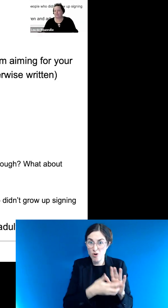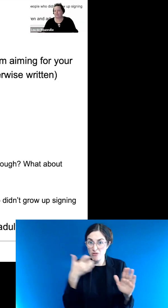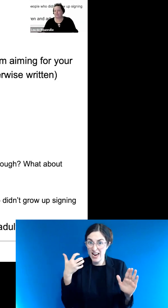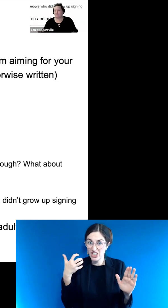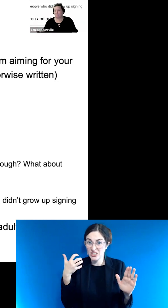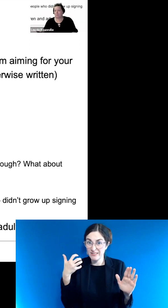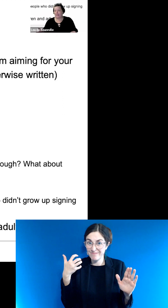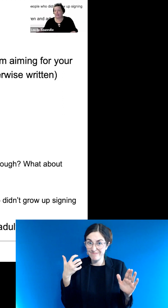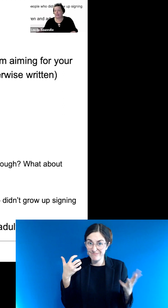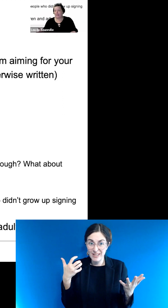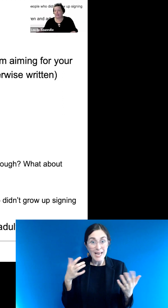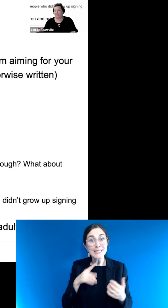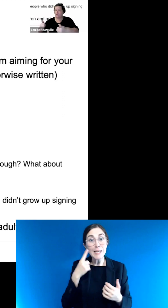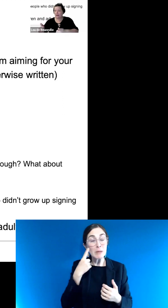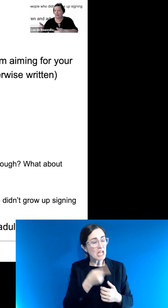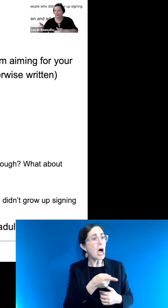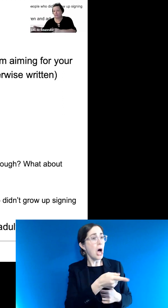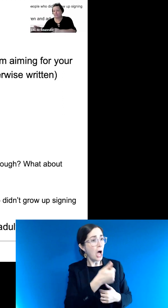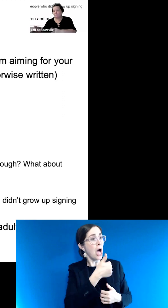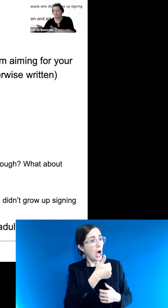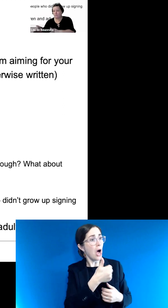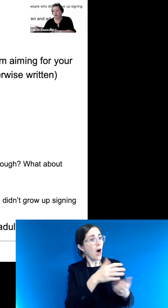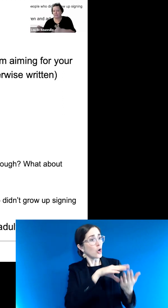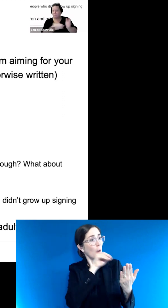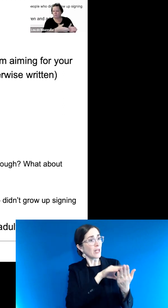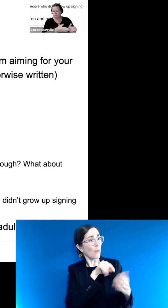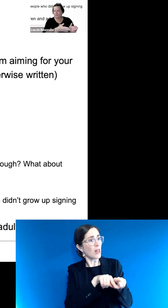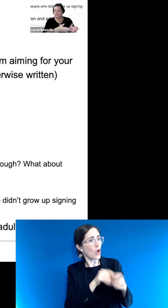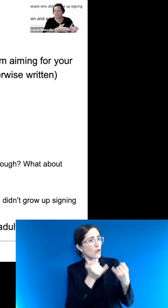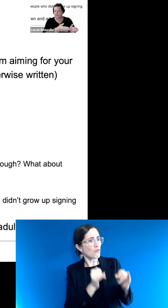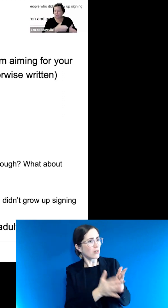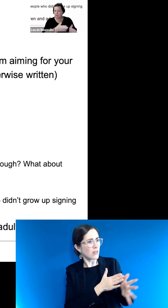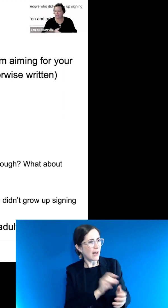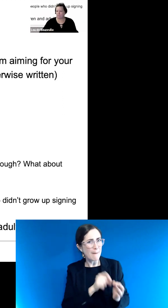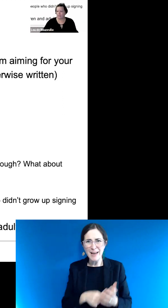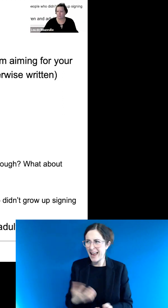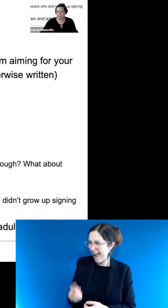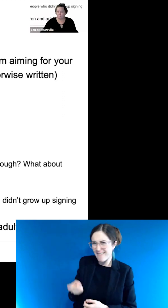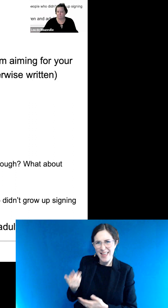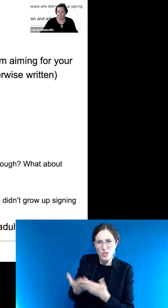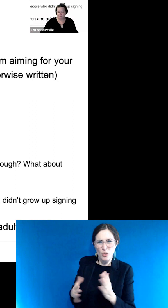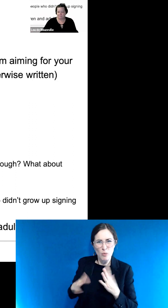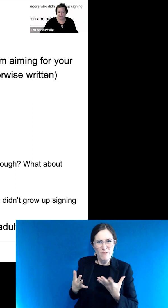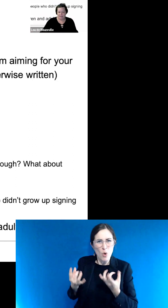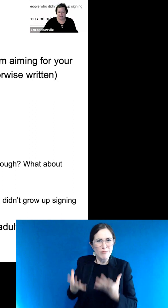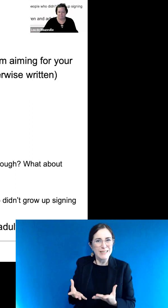just someone will end up seeing that and going, oh, great, and then learning wrong signs when one exists that's actually signed really well.